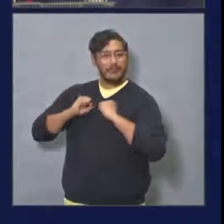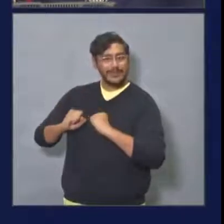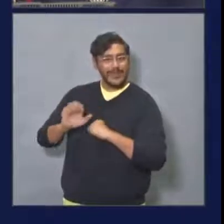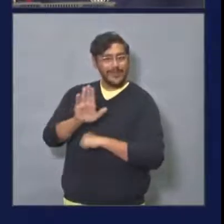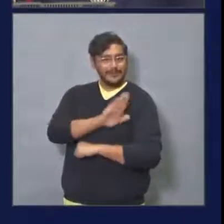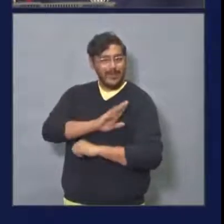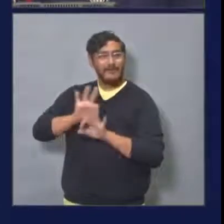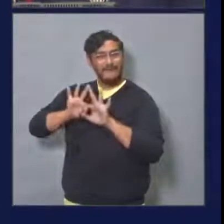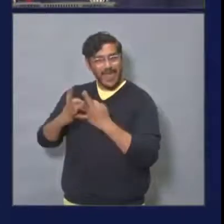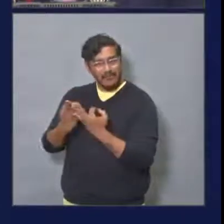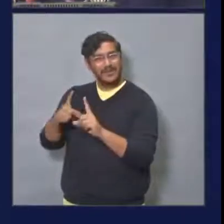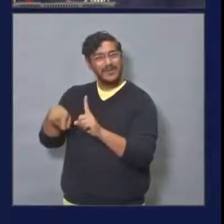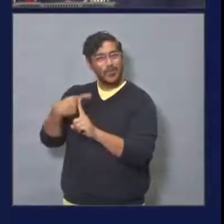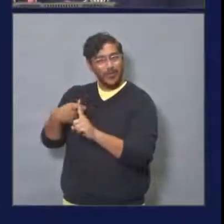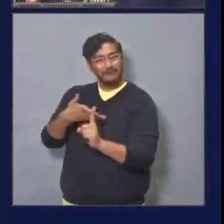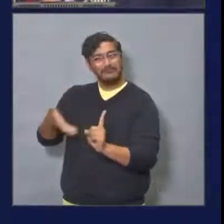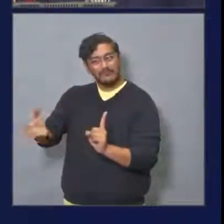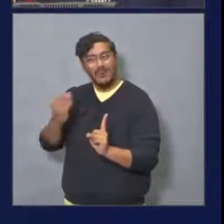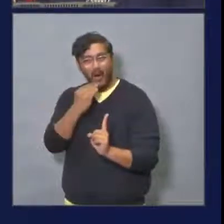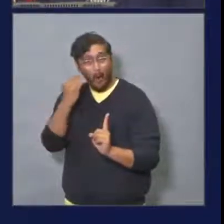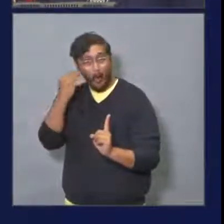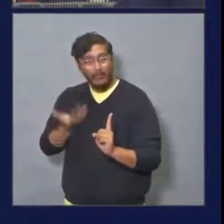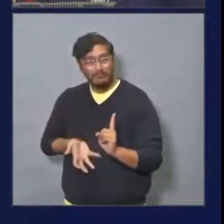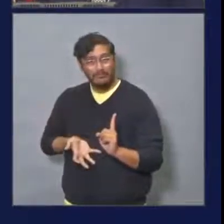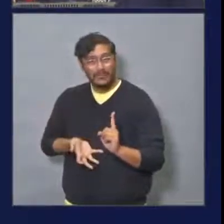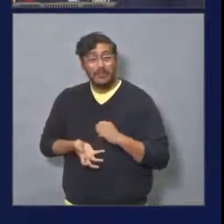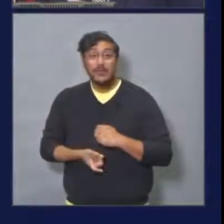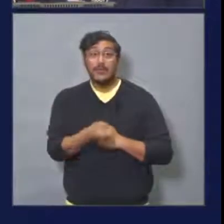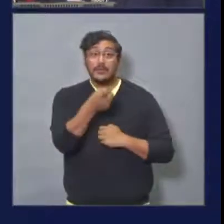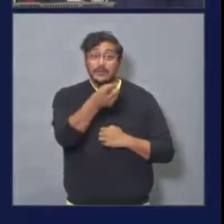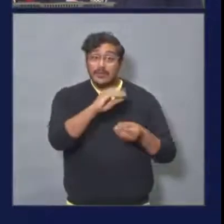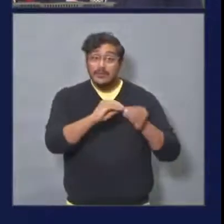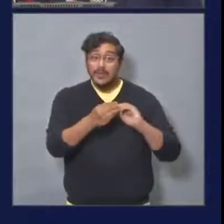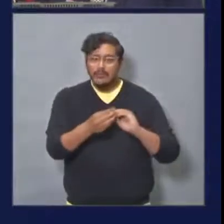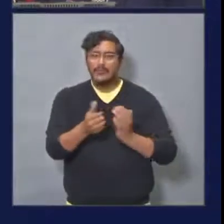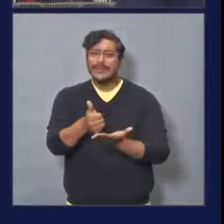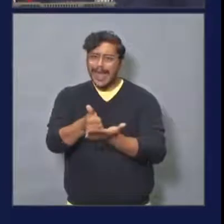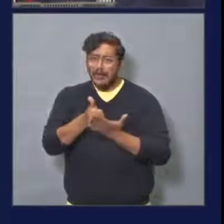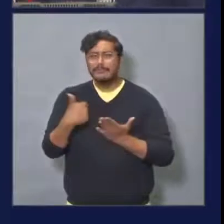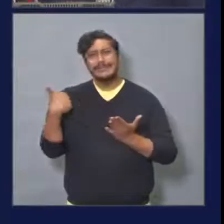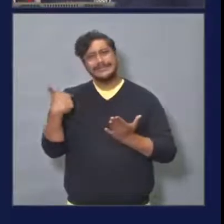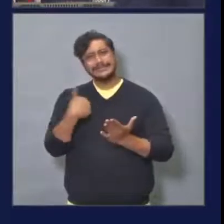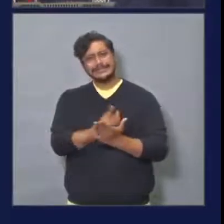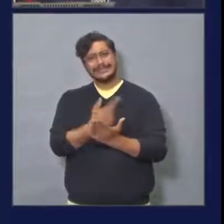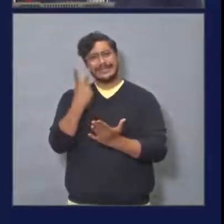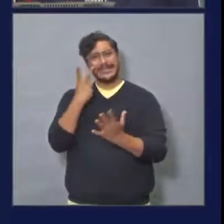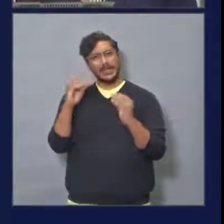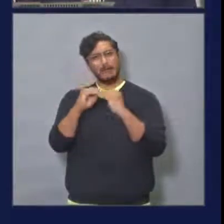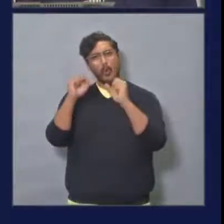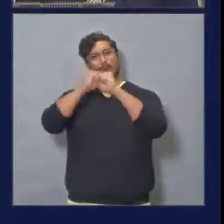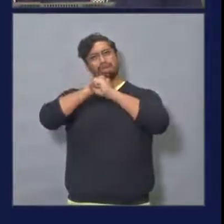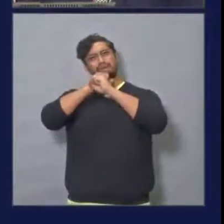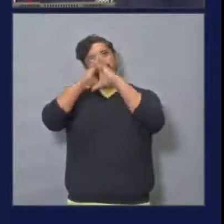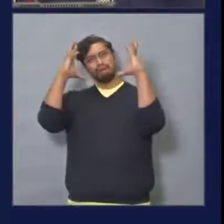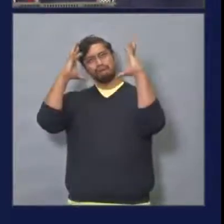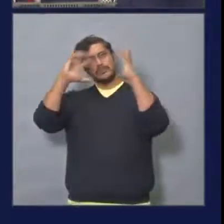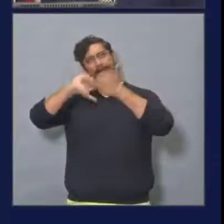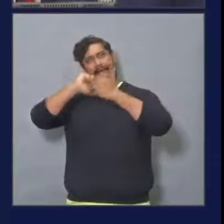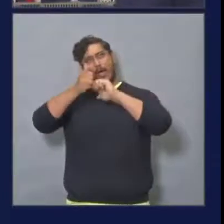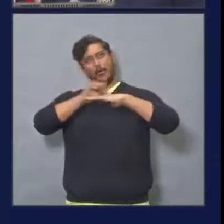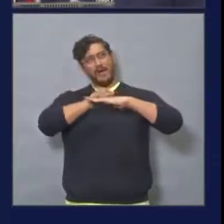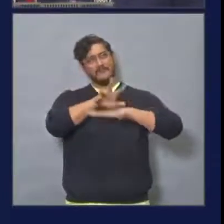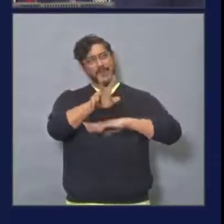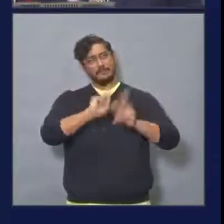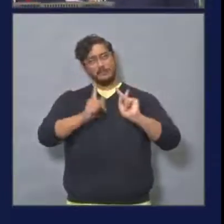home. These trends that we see do help us see the big picture of how COVID-19 is affecting our